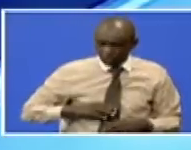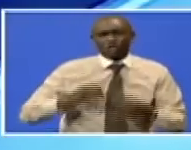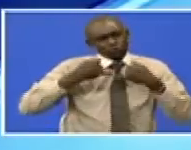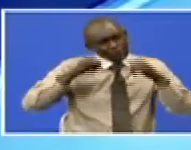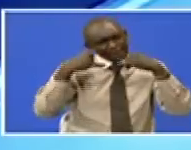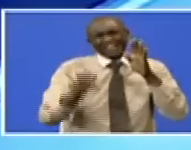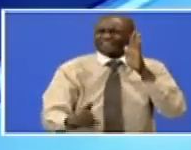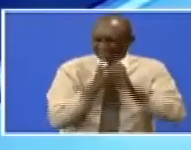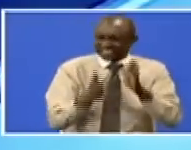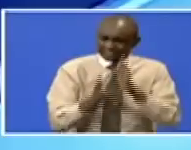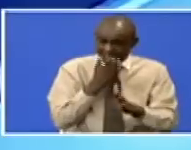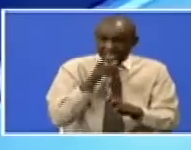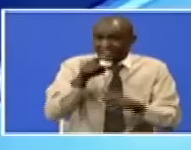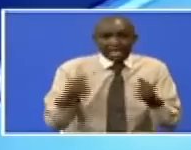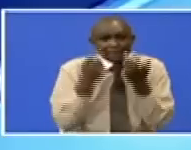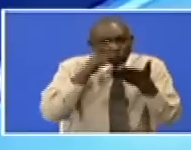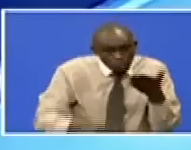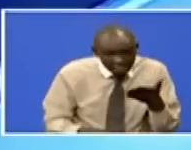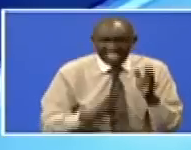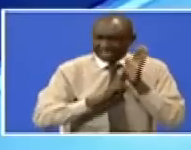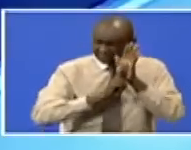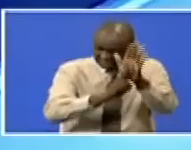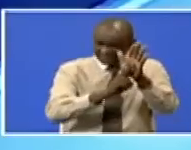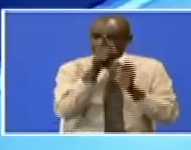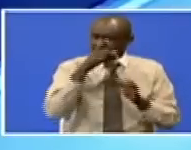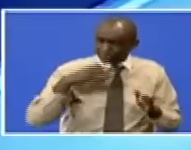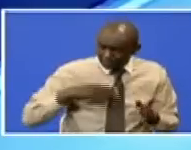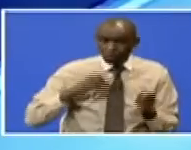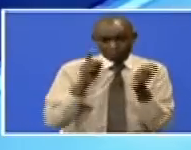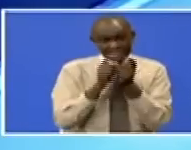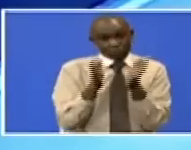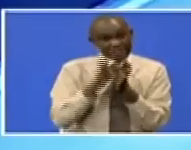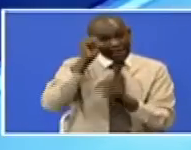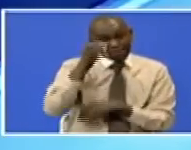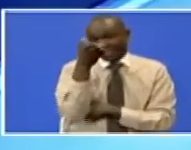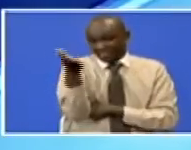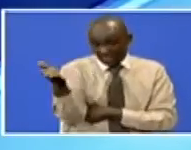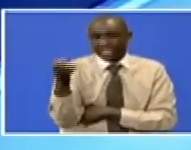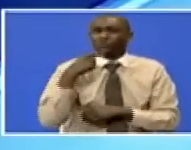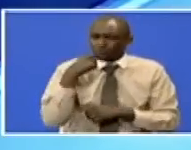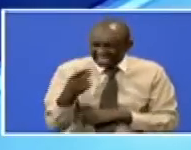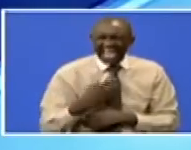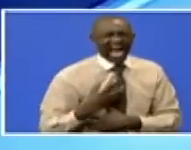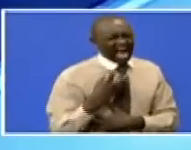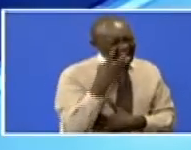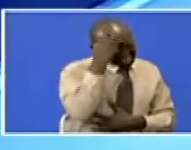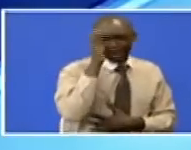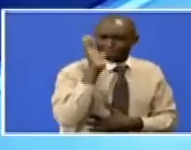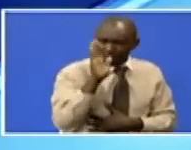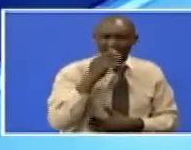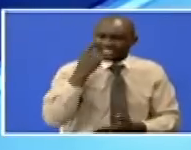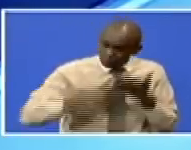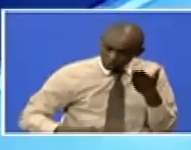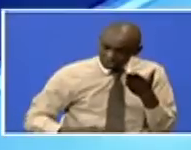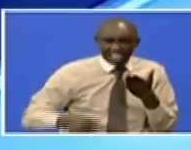implemented immediately. This came up as representatives of the victims met with a section of members of parliament to vent their frustrations following what they